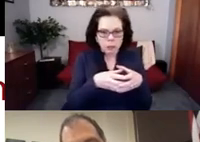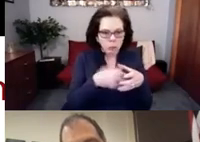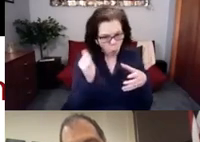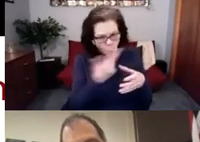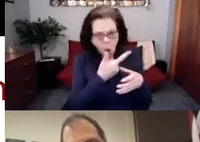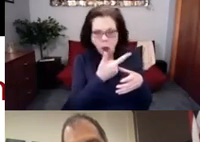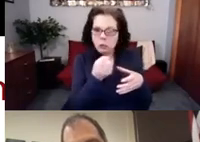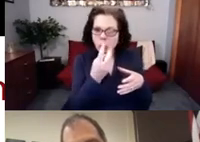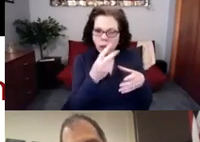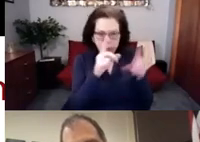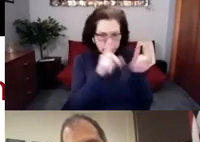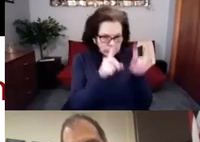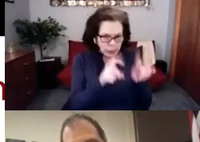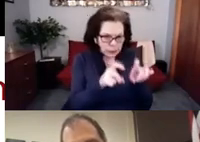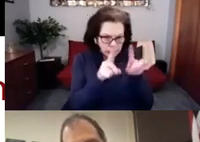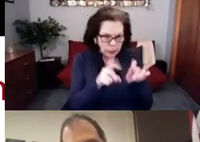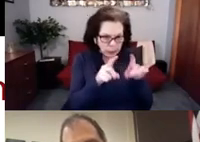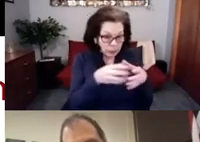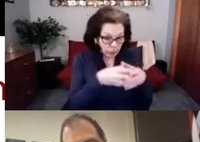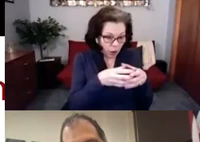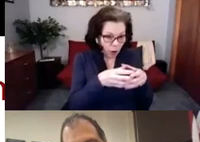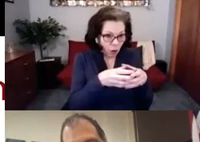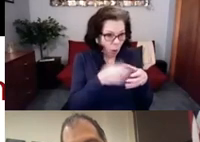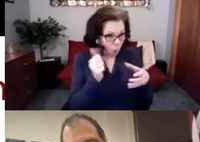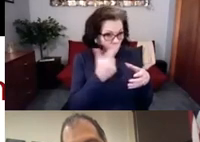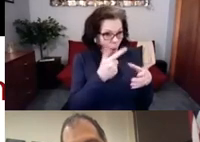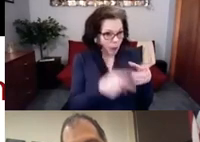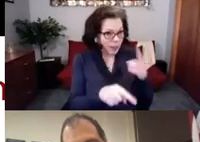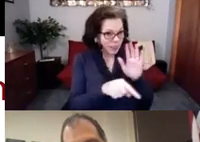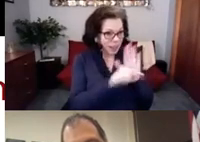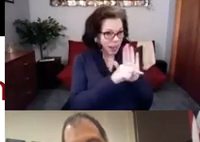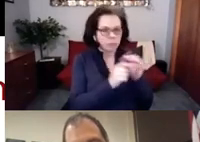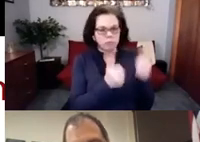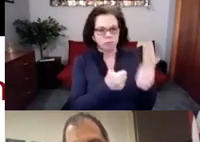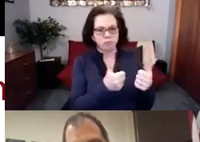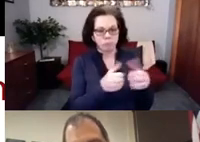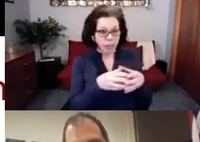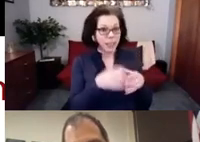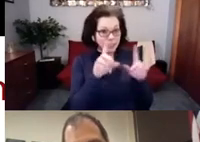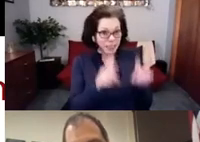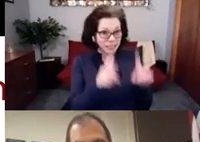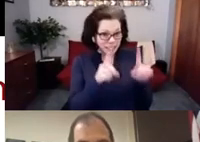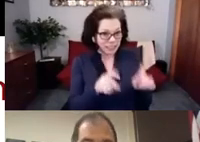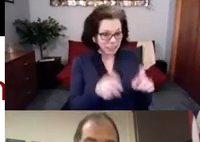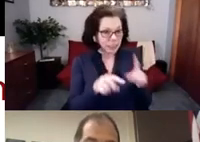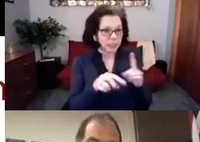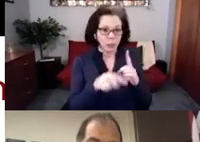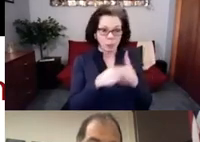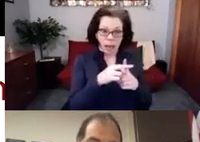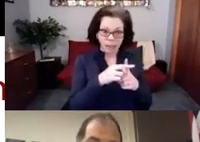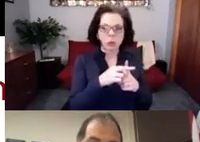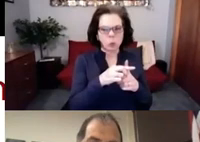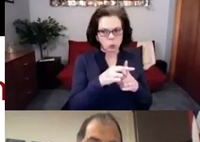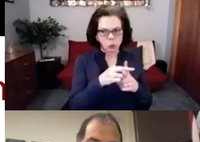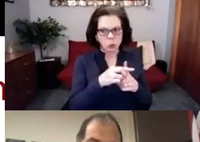all together. And if not one sample came up positive, then they would all be cleared. However, if one